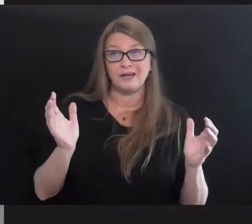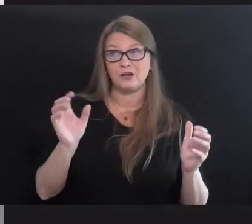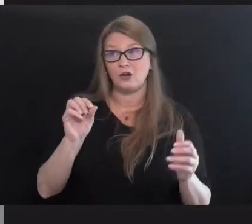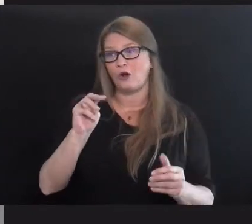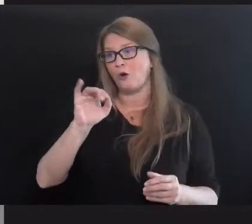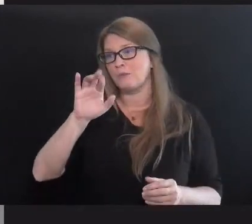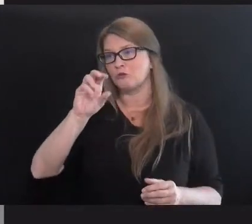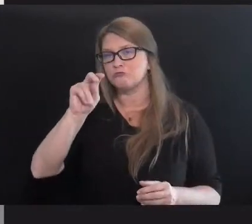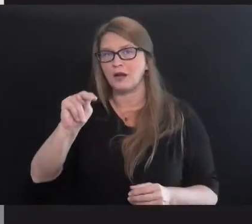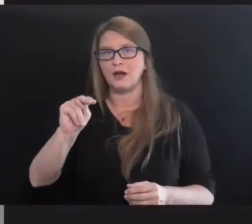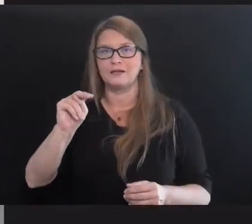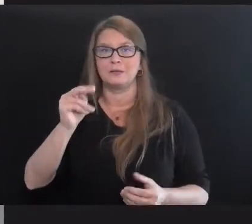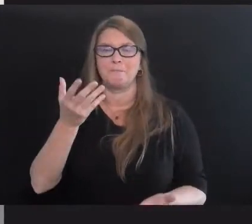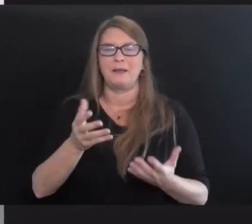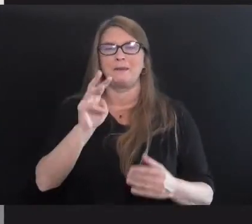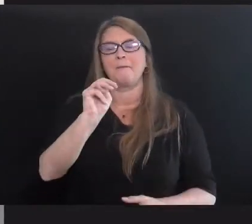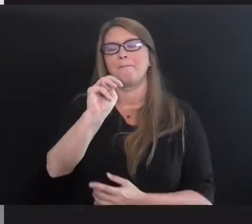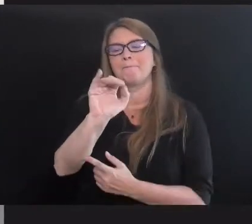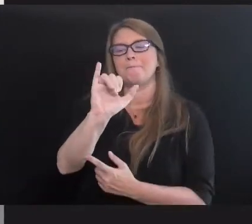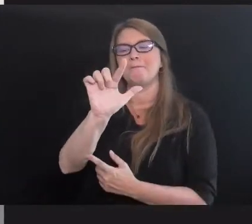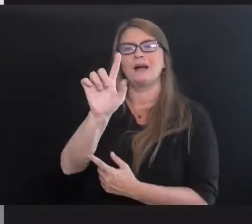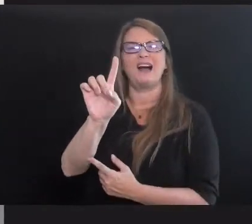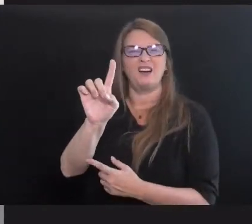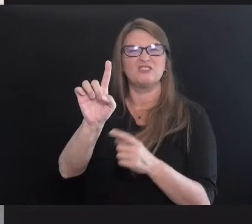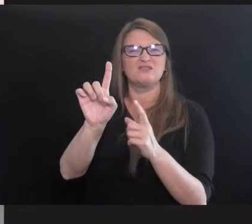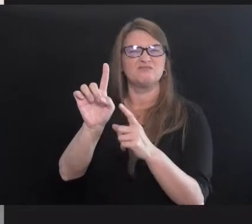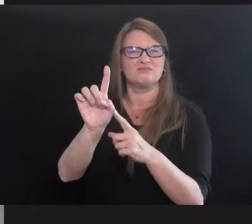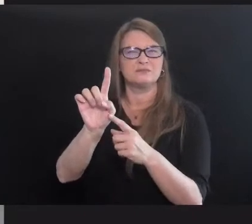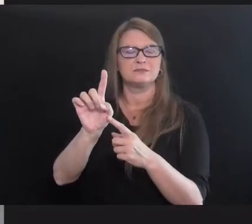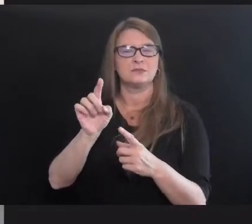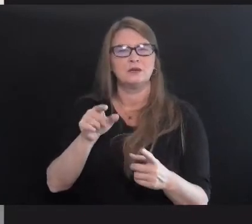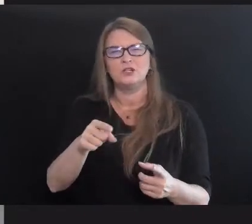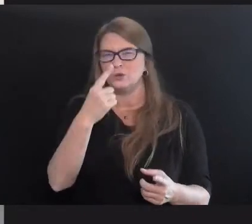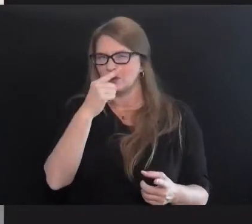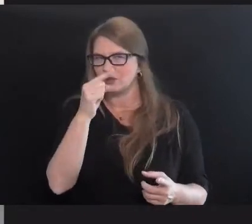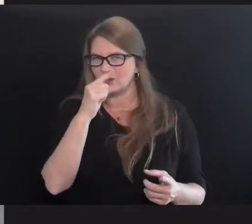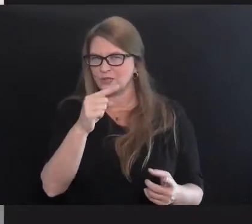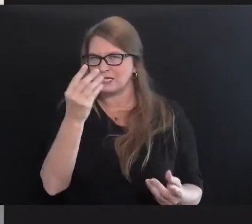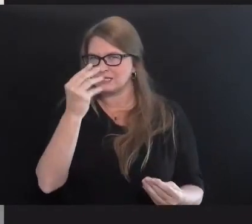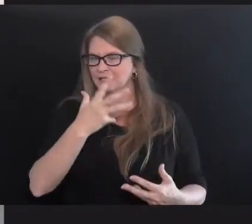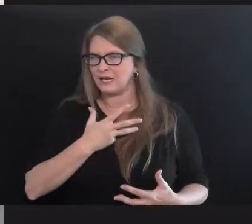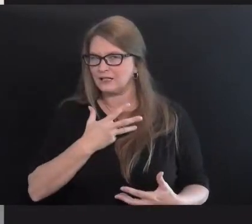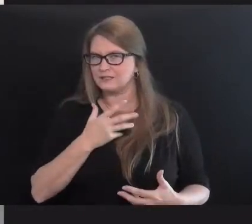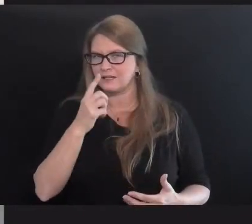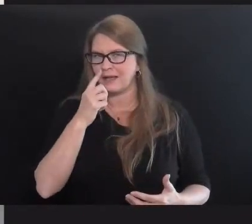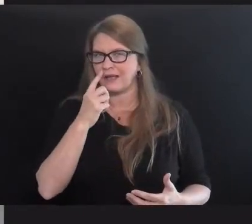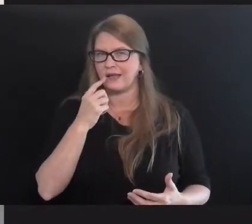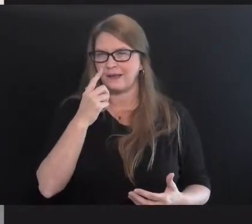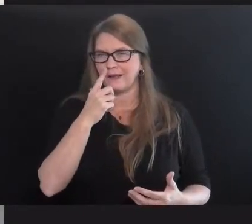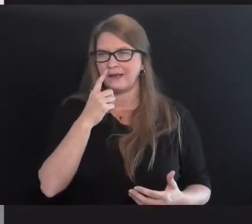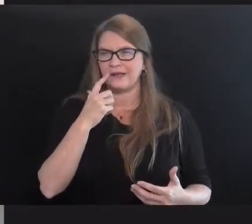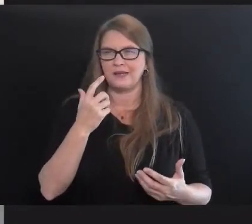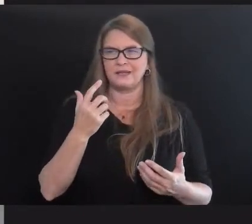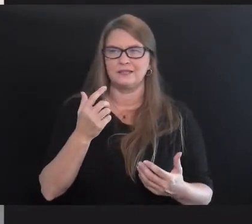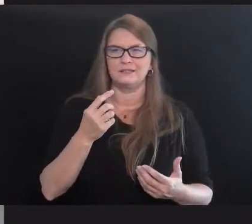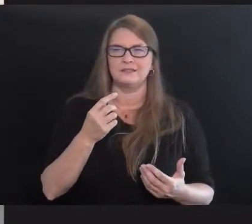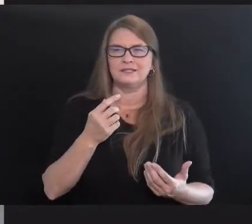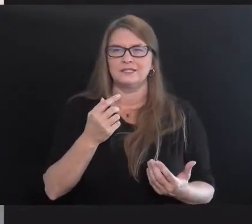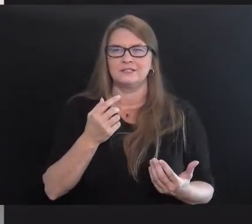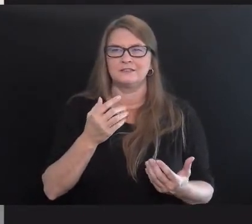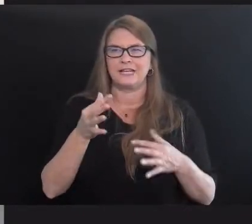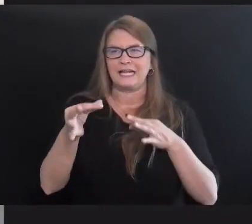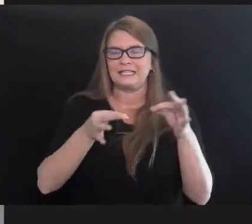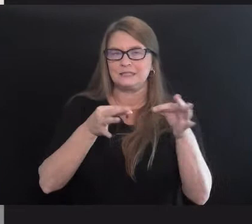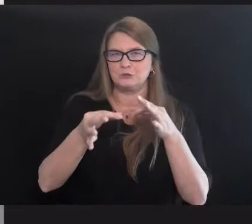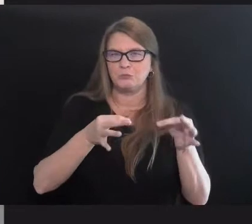a milder variant. But if you could please, and you touched upon it in your remarks, but if you could break it down into layman's terms for me,